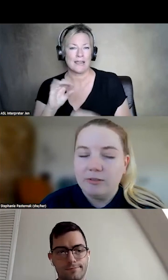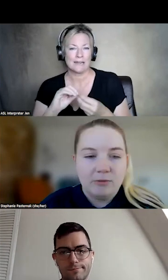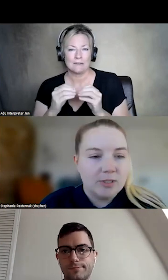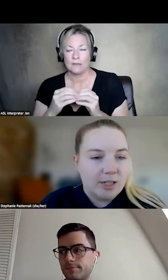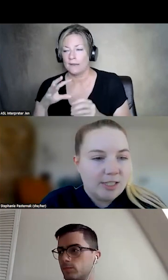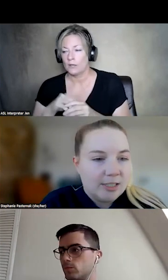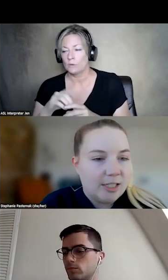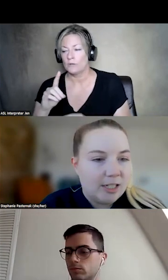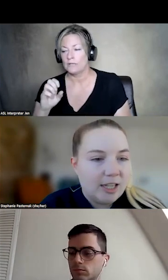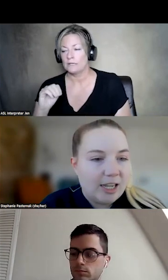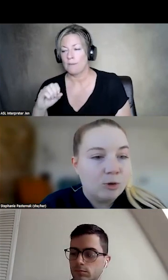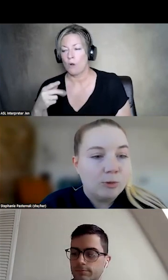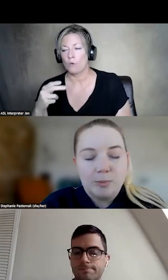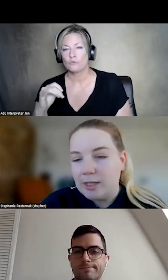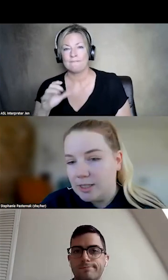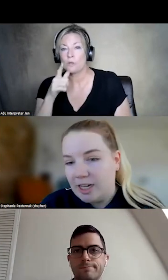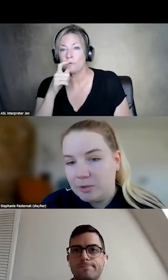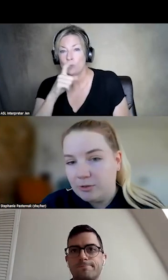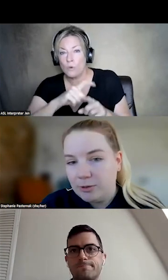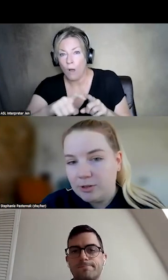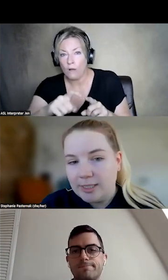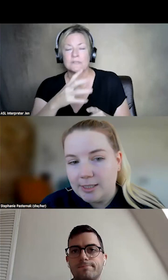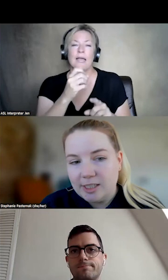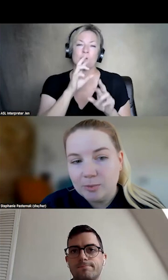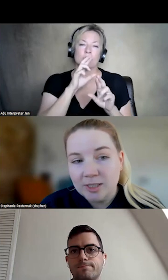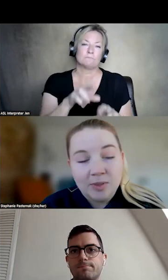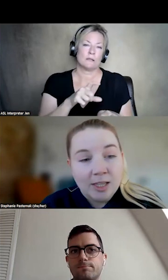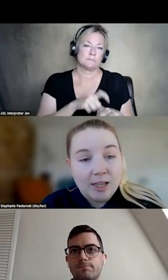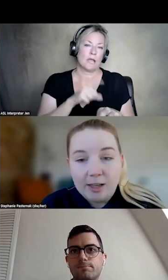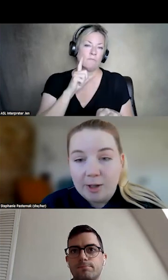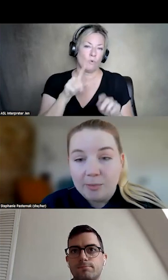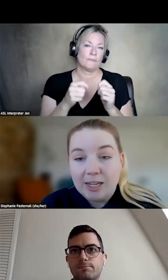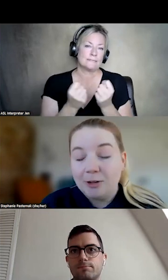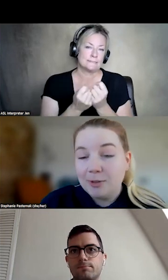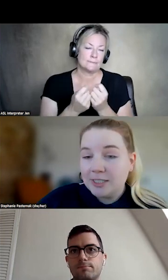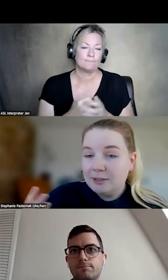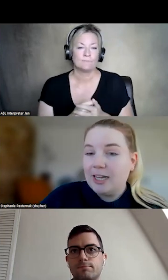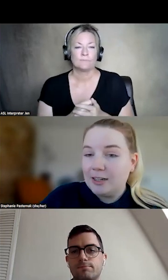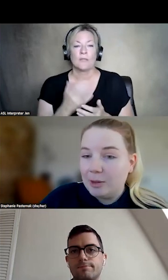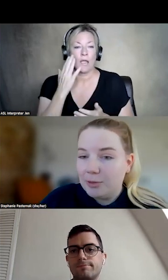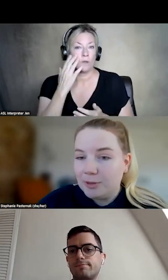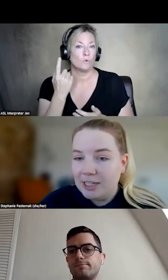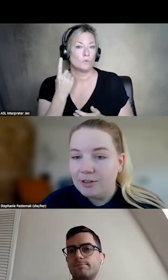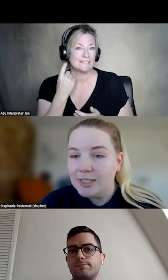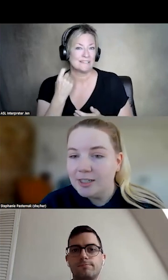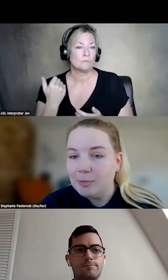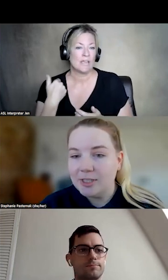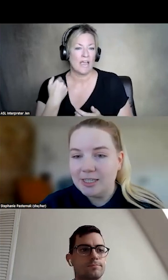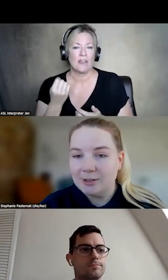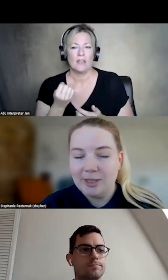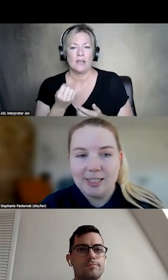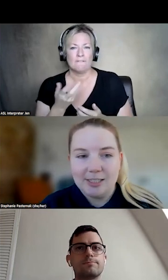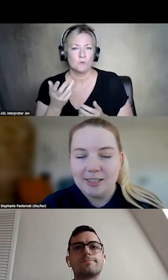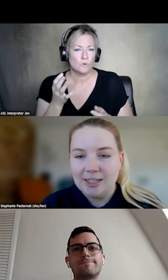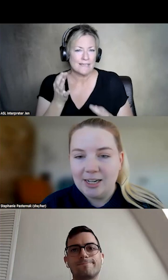info of folks contacting it and response times for those crisis teams. And I know recently we had a couple hearings in a couple